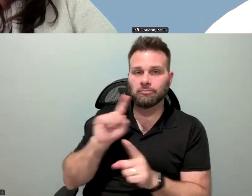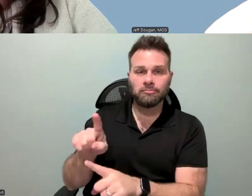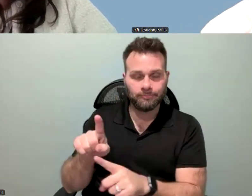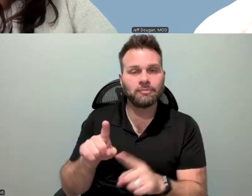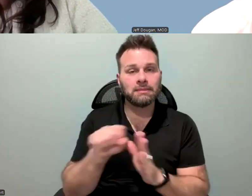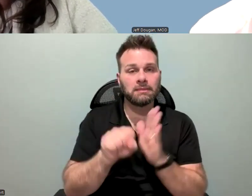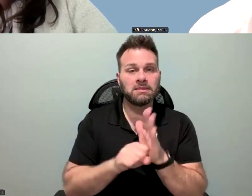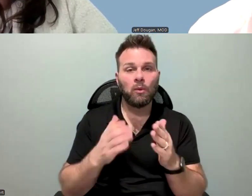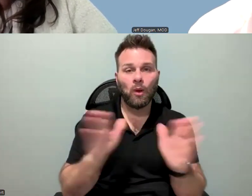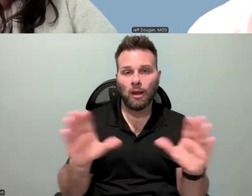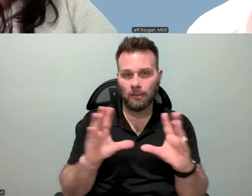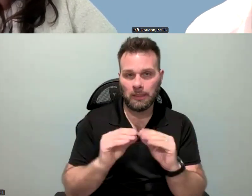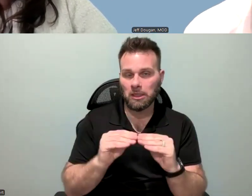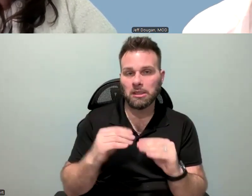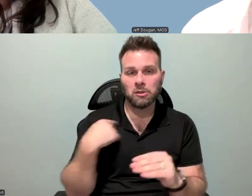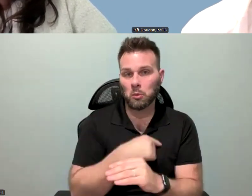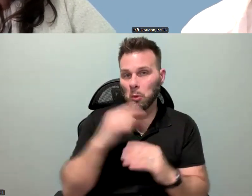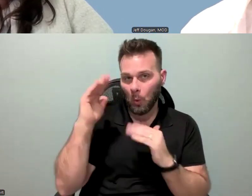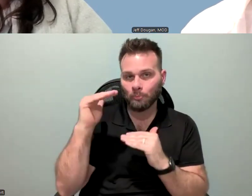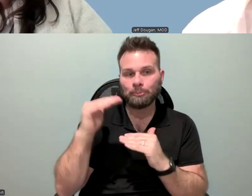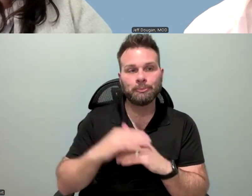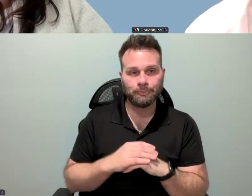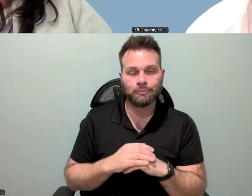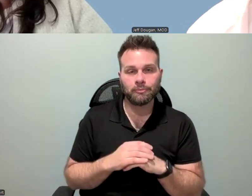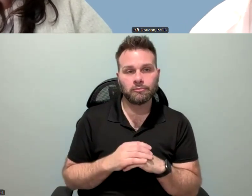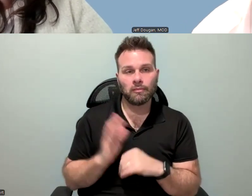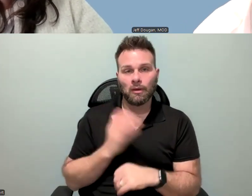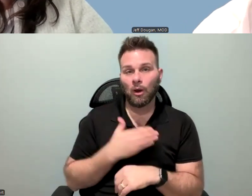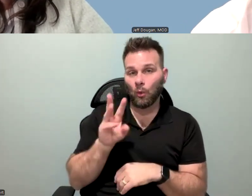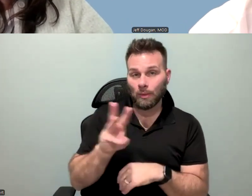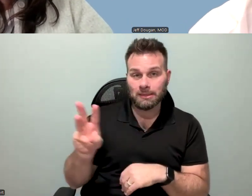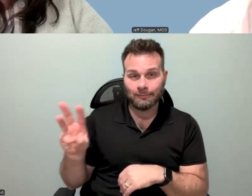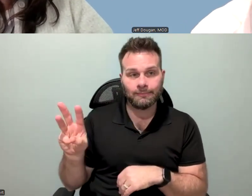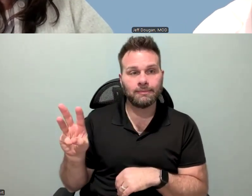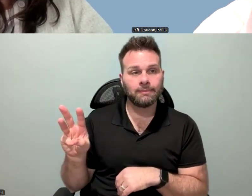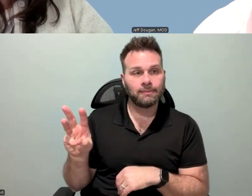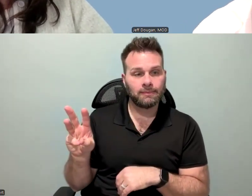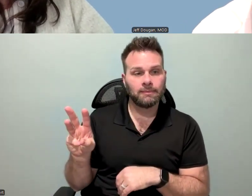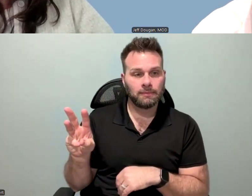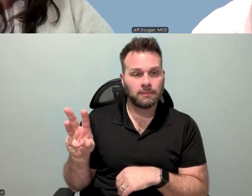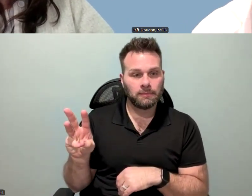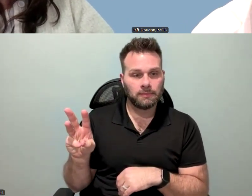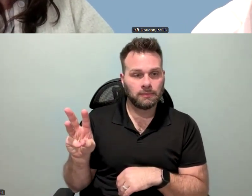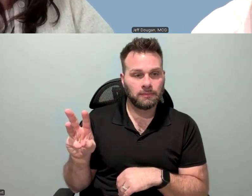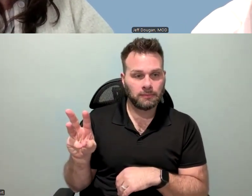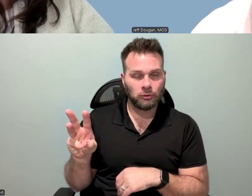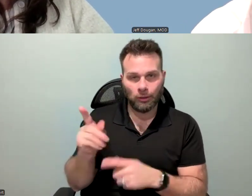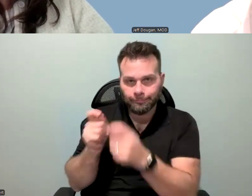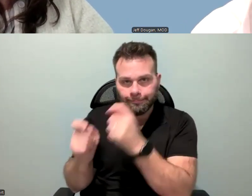to do that through our website, through our Commission on Disability website. We're working on